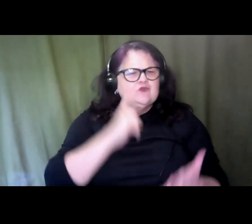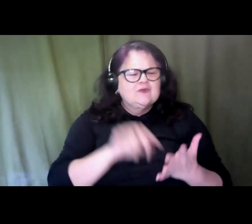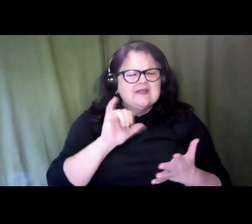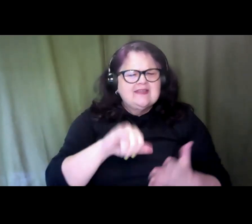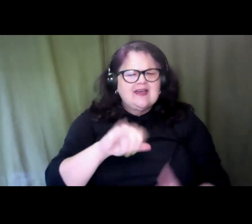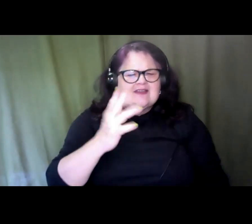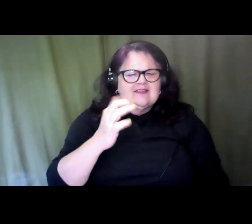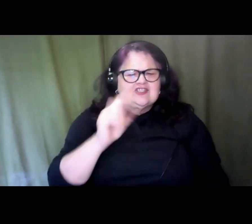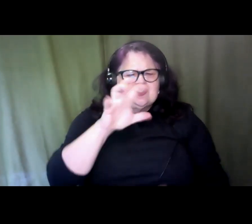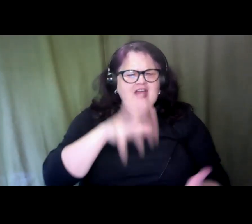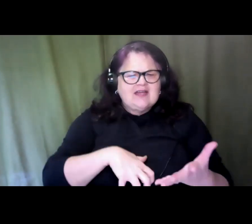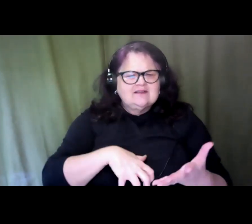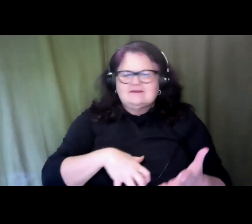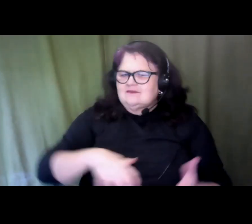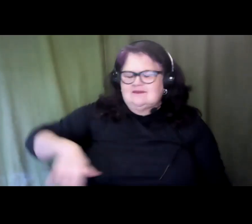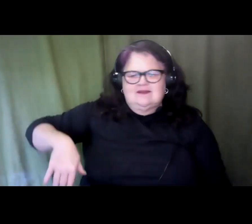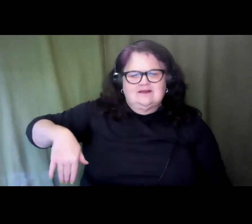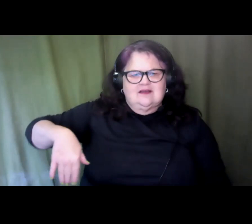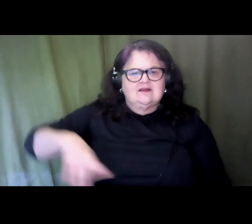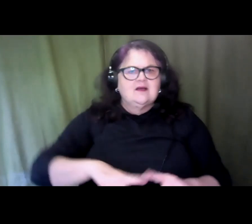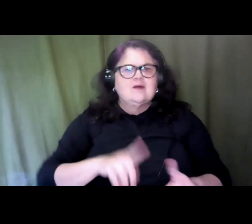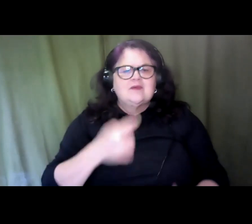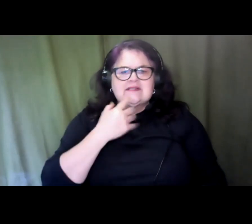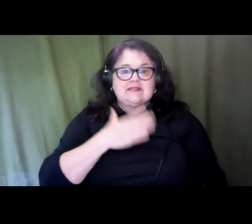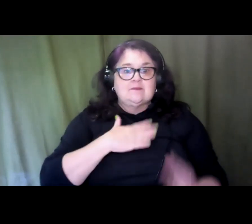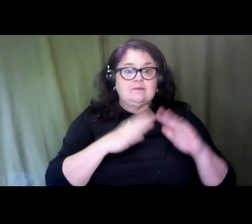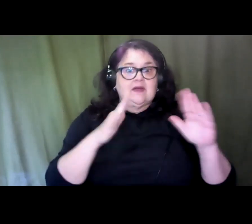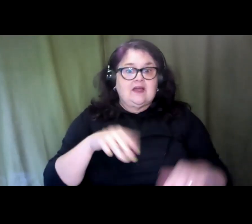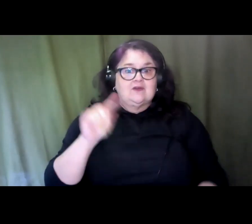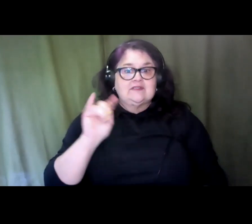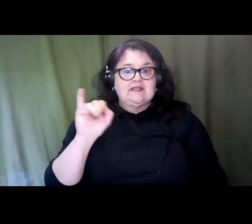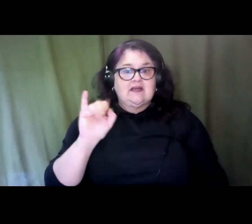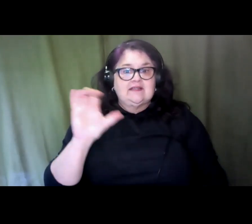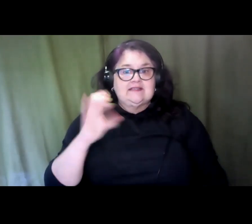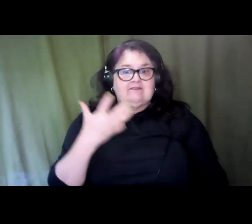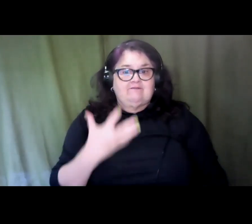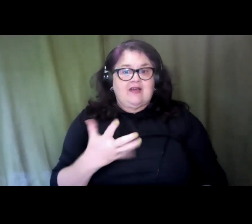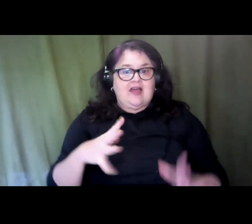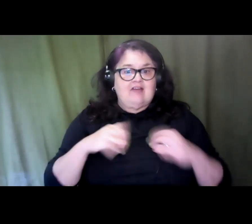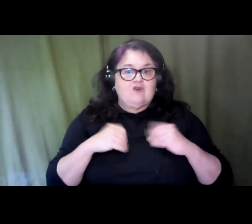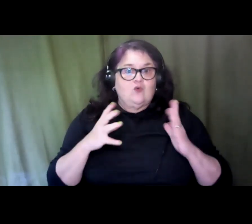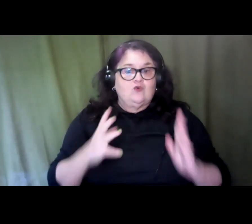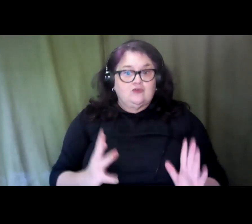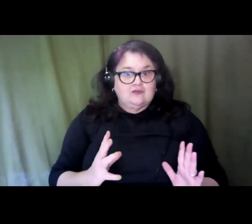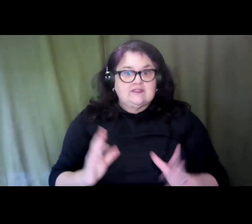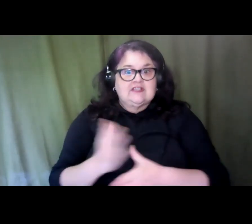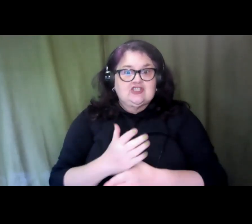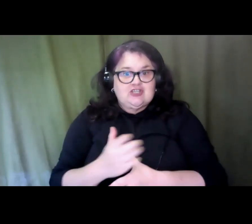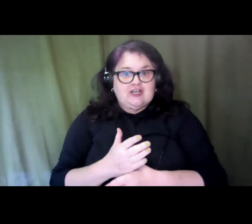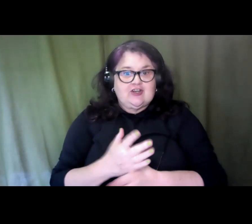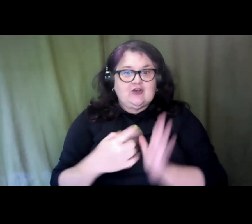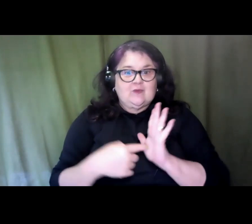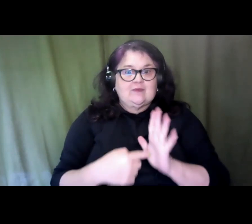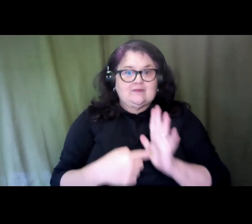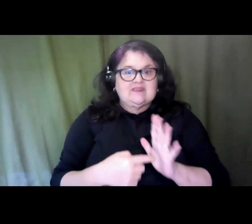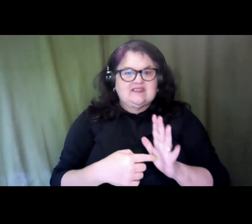Janelle. Not yet. But it says, my house is a TIC with 5 owners. For some owners, the share represents a significant portion of their